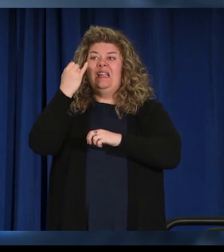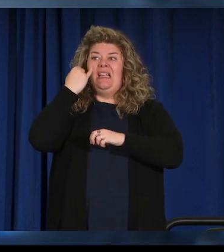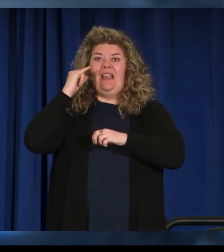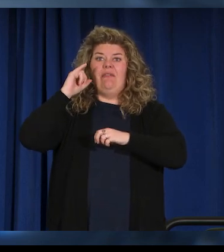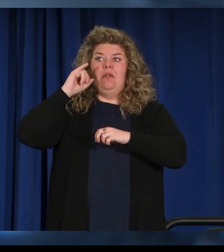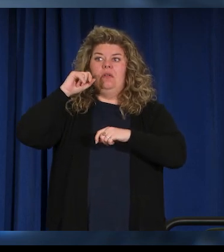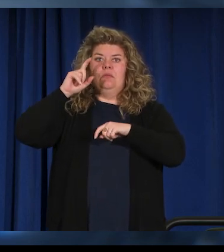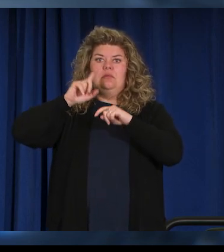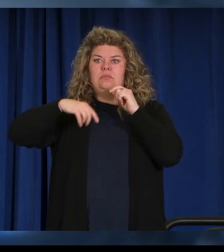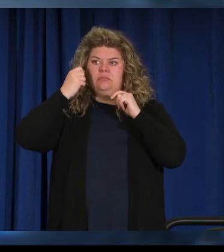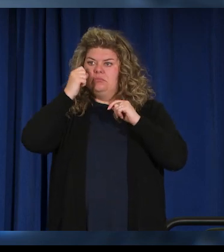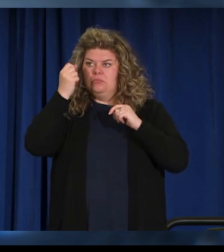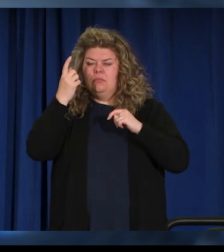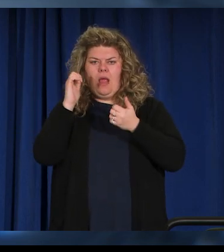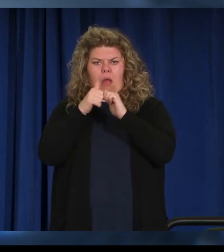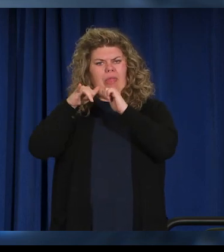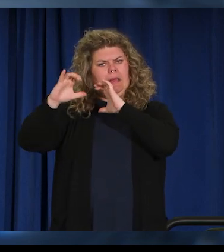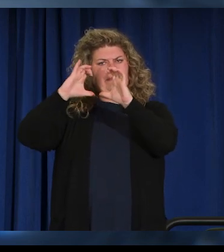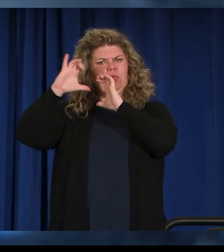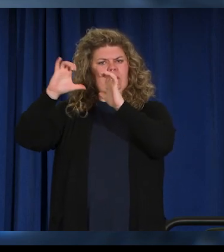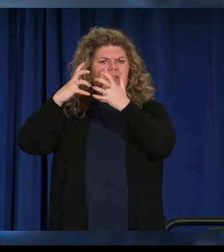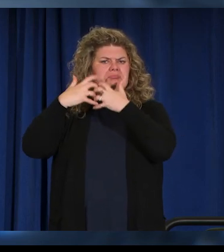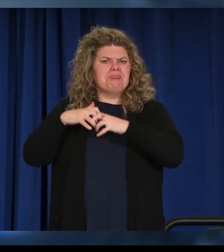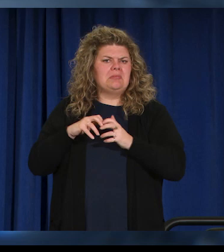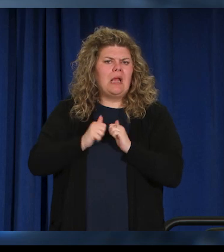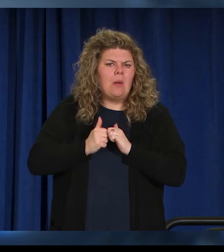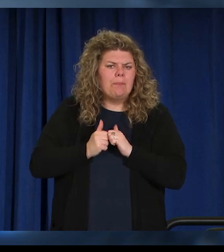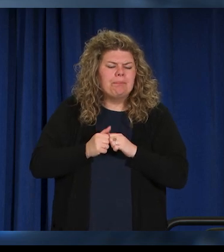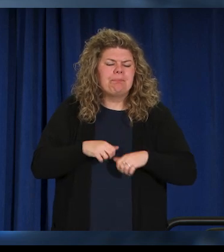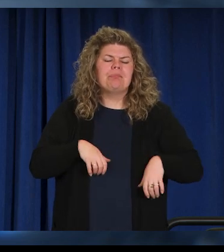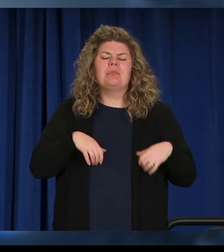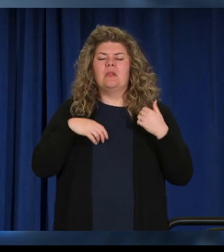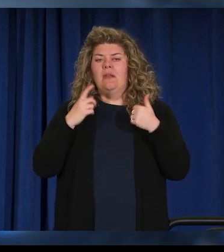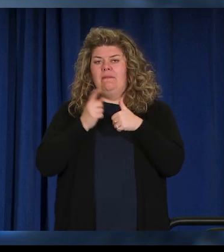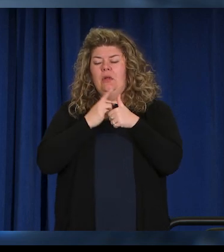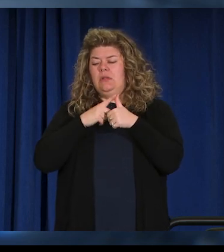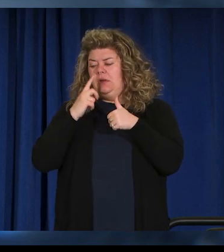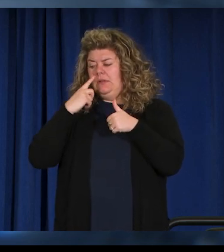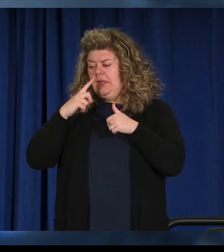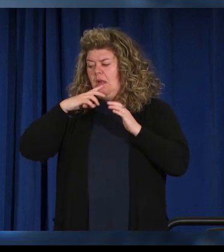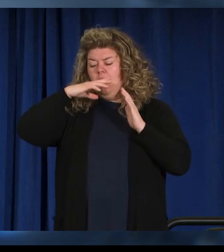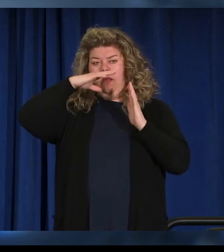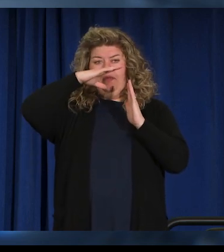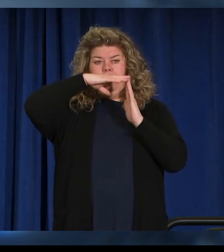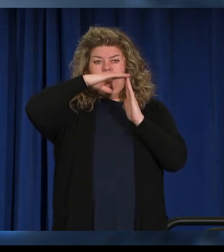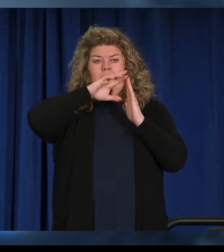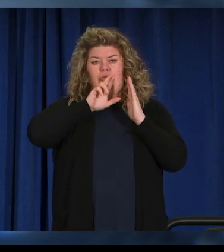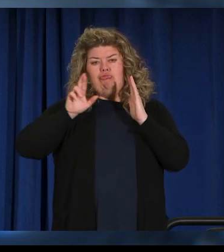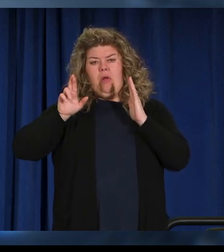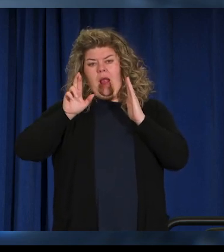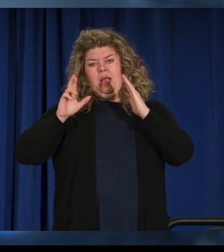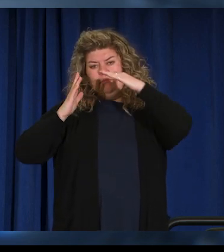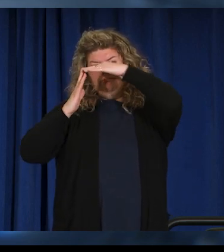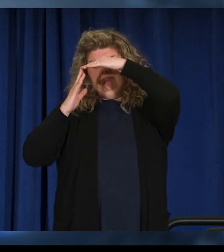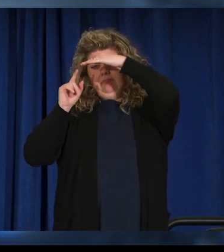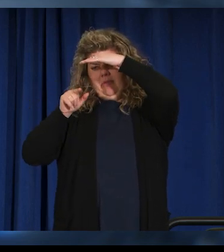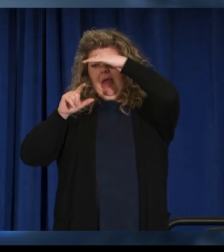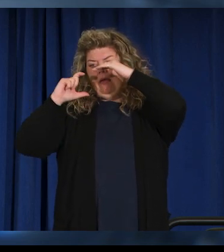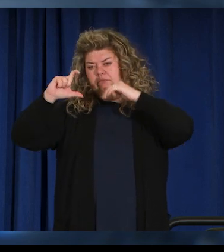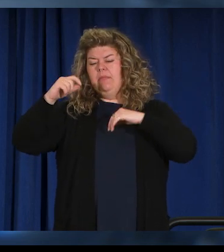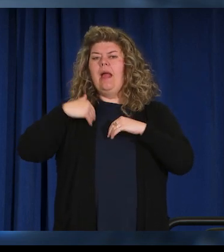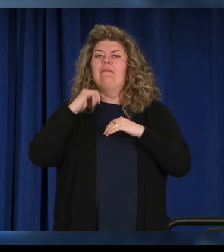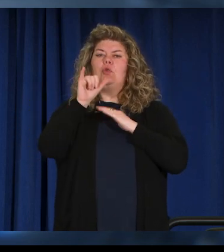how then does communication look? First, we're going to be looking at the image in the top right of this slide. Here we're seeing YouTube